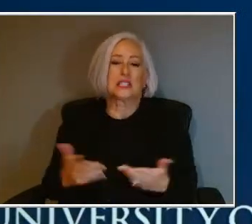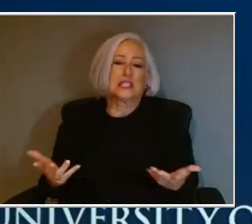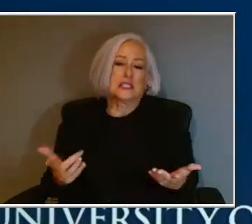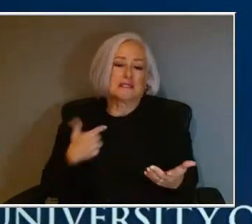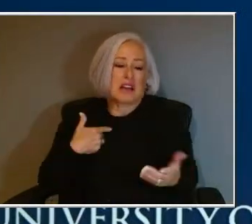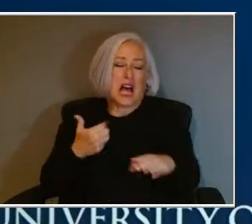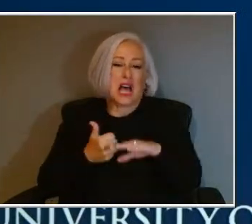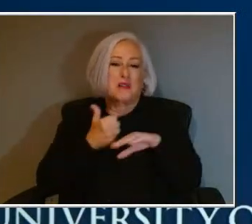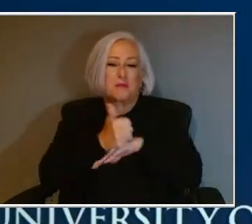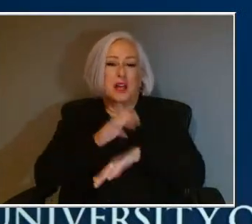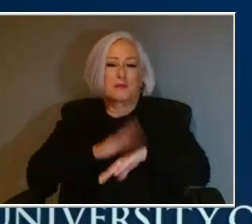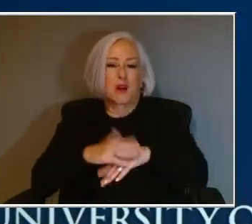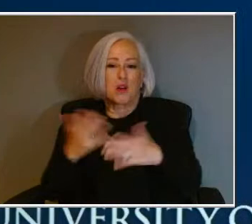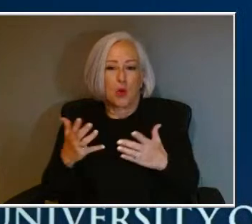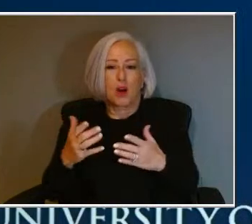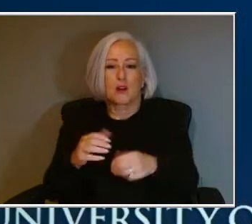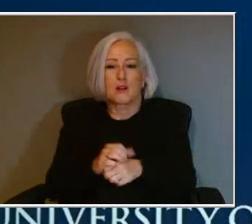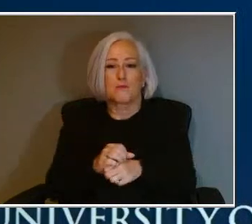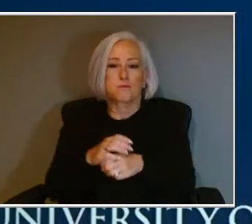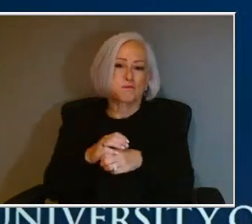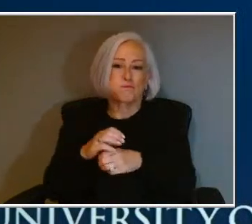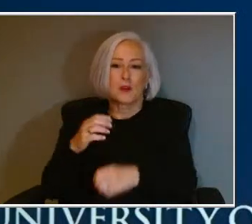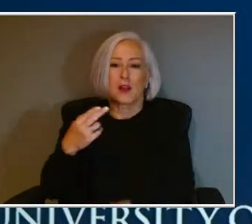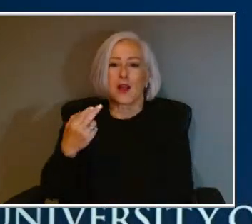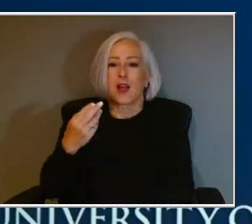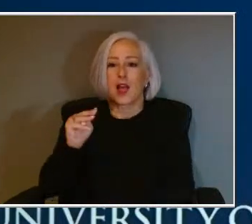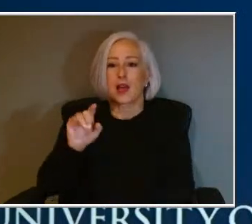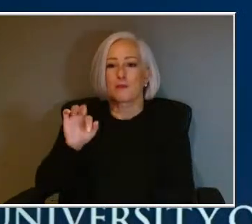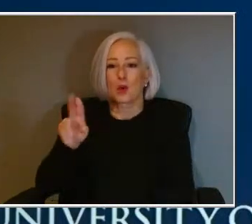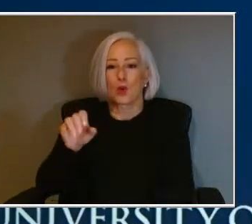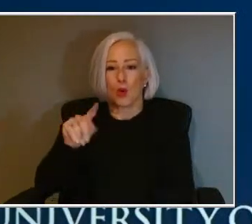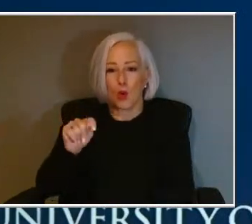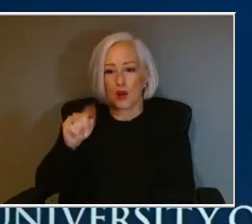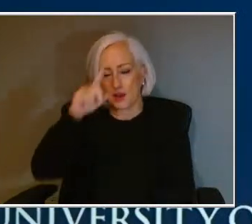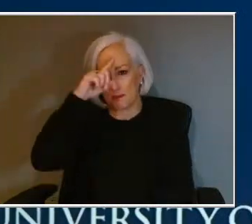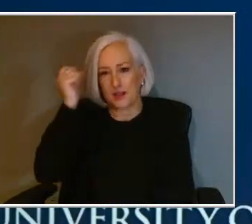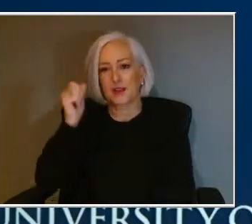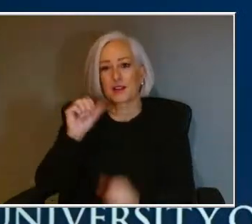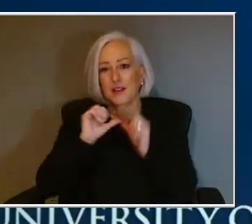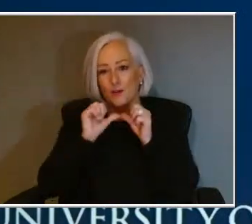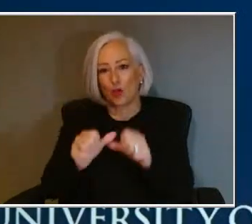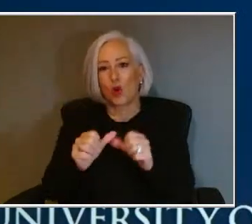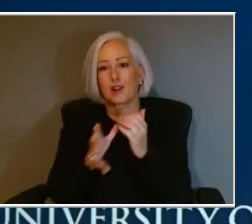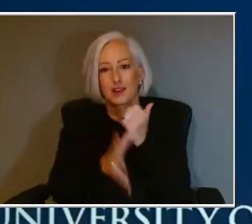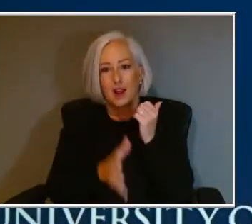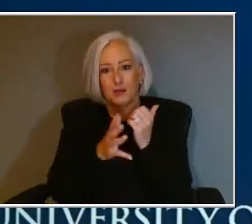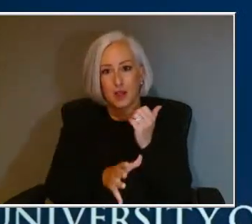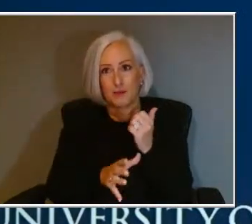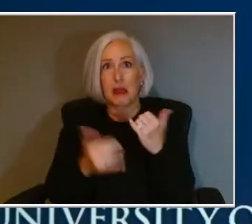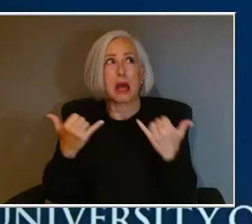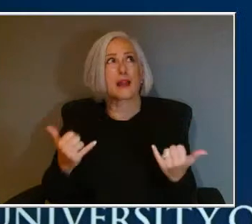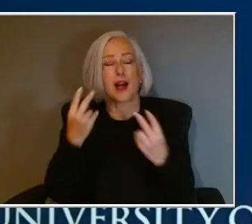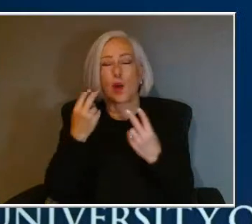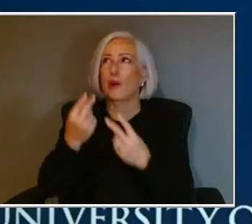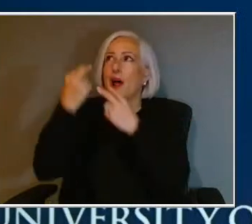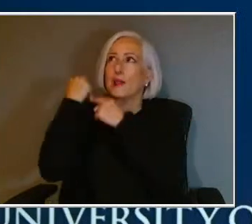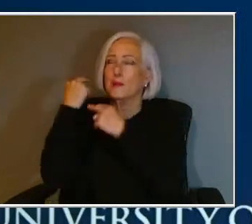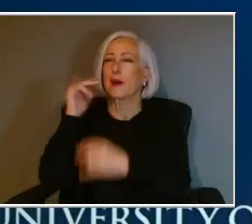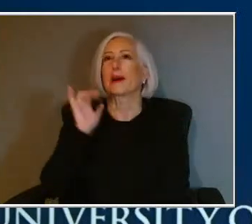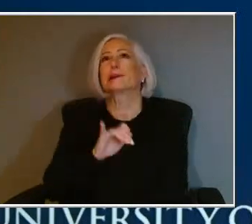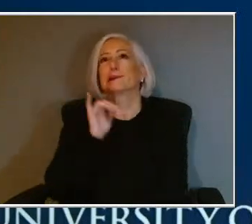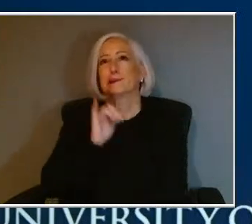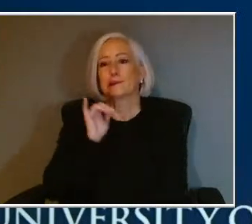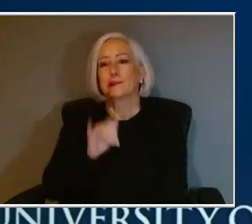on hemorrhoids or fissures because of chronic constipation, which in hindsight now I've been dealing with